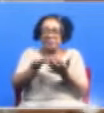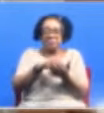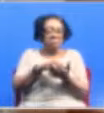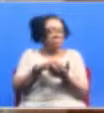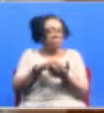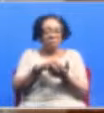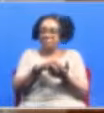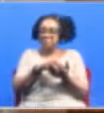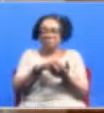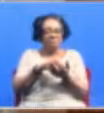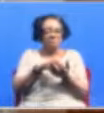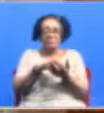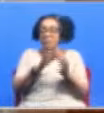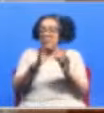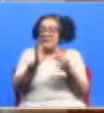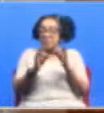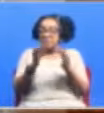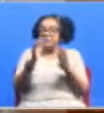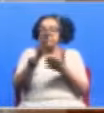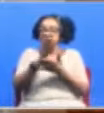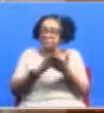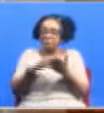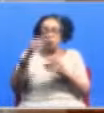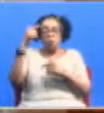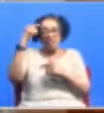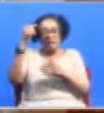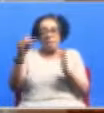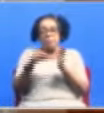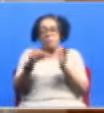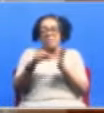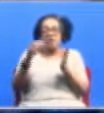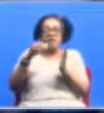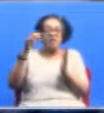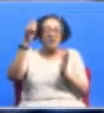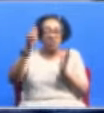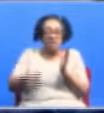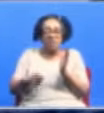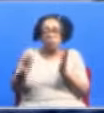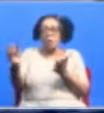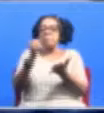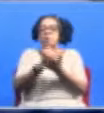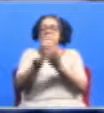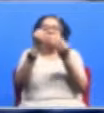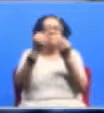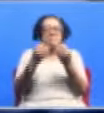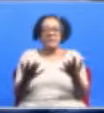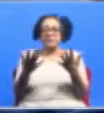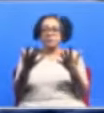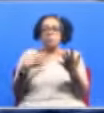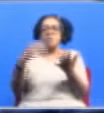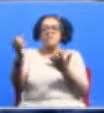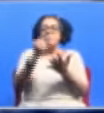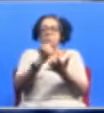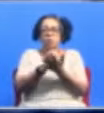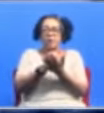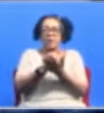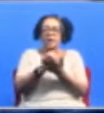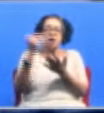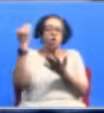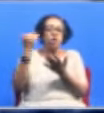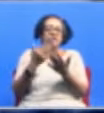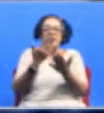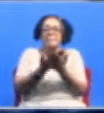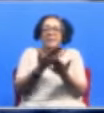are taking 5-10 years. We think it's a problem of judges. We employed so many judges. We employed 30 judges of the Court of Appeal. The High Court has now